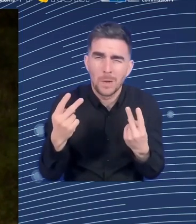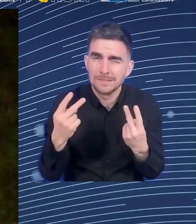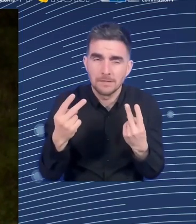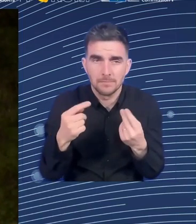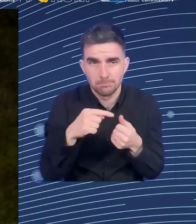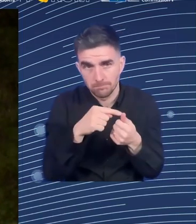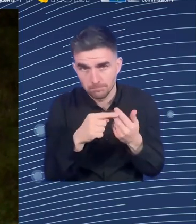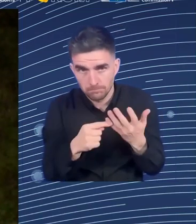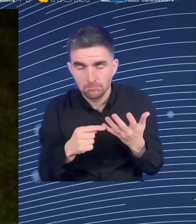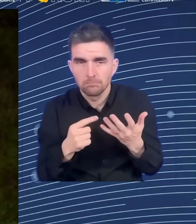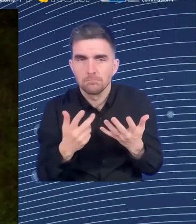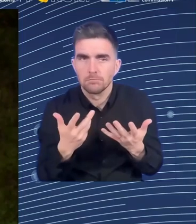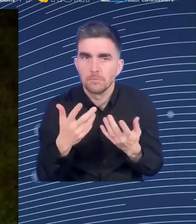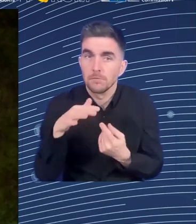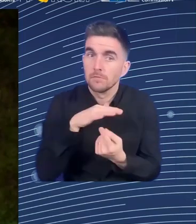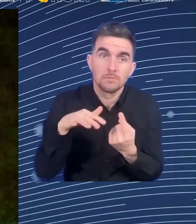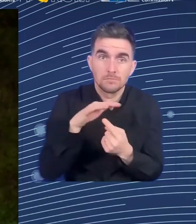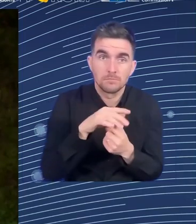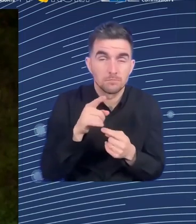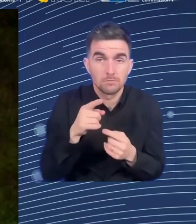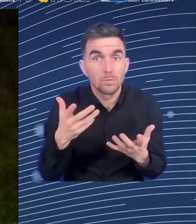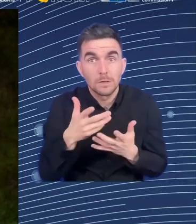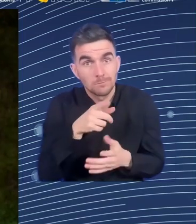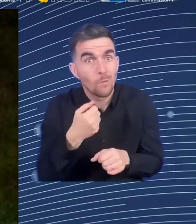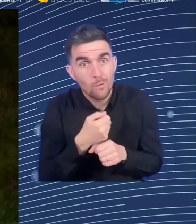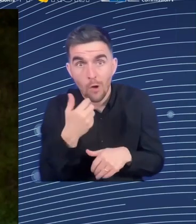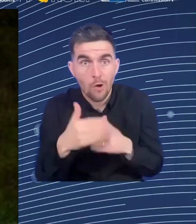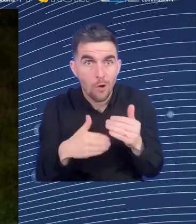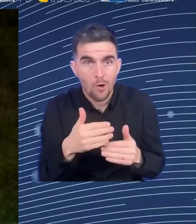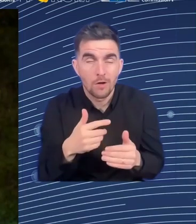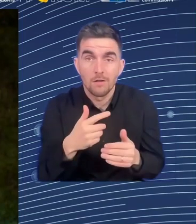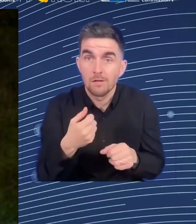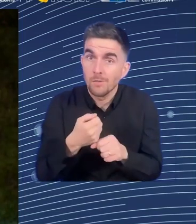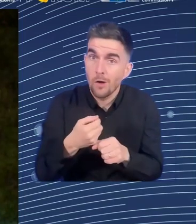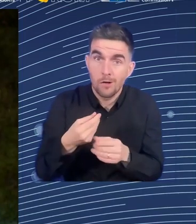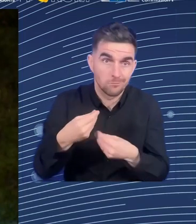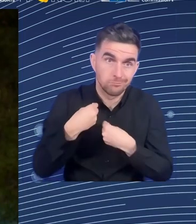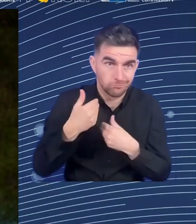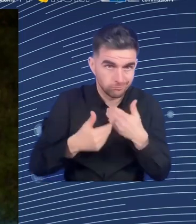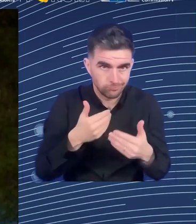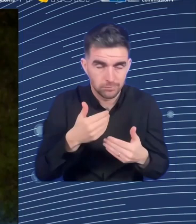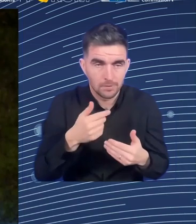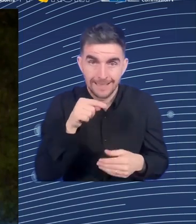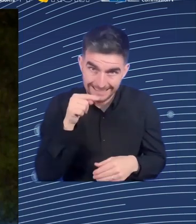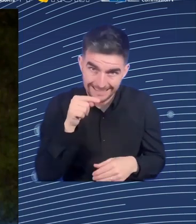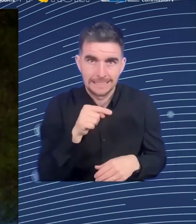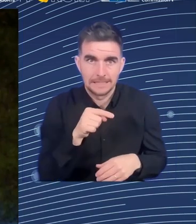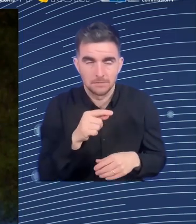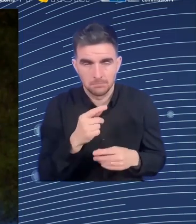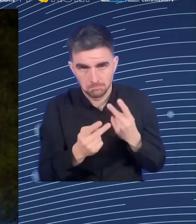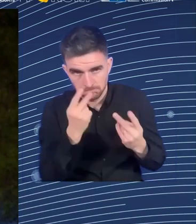the occupation and the sector you're working in. So if we look at these task profiles, we could